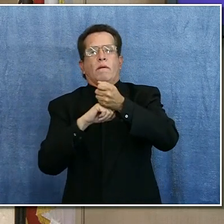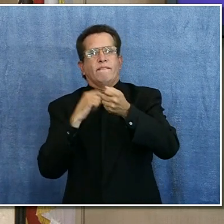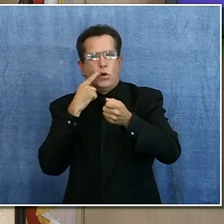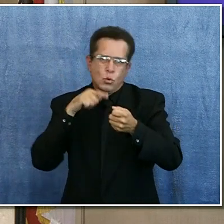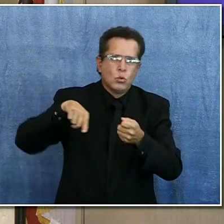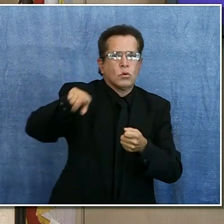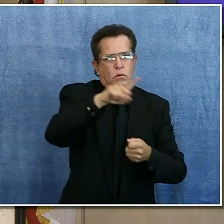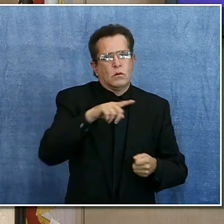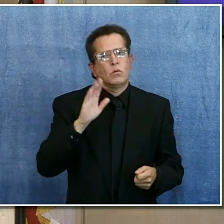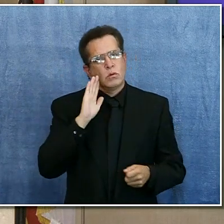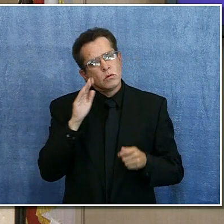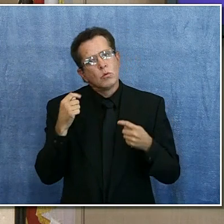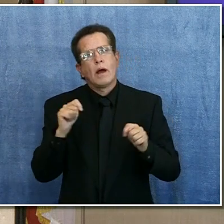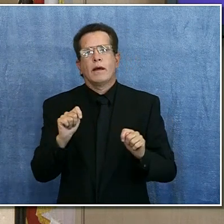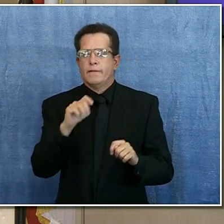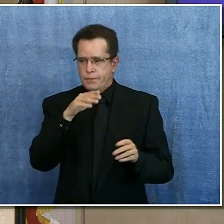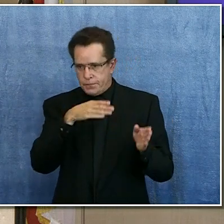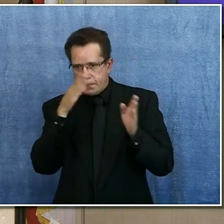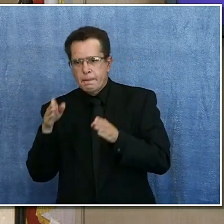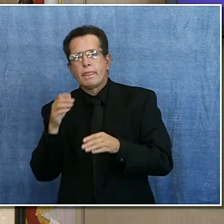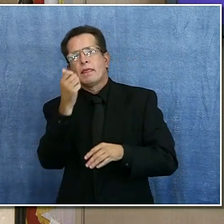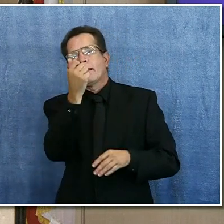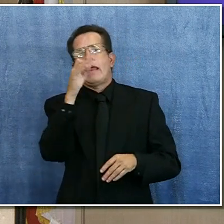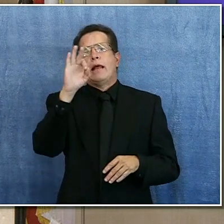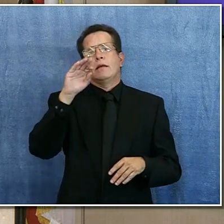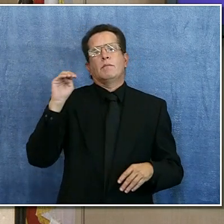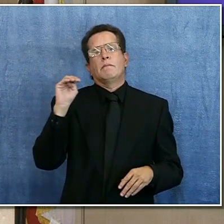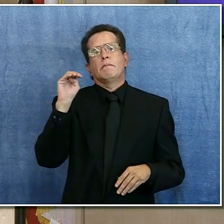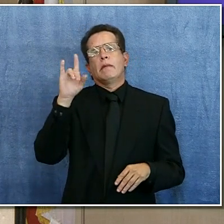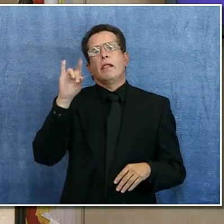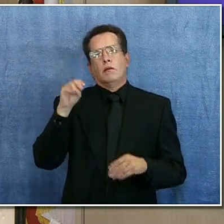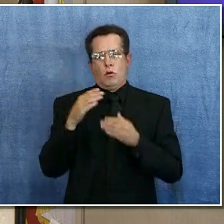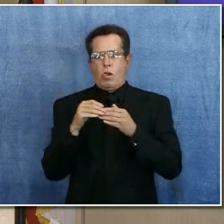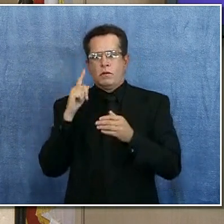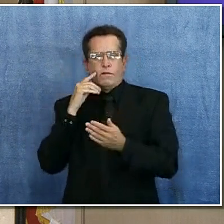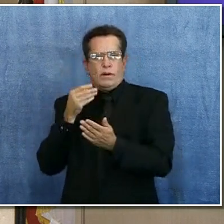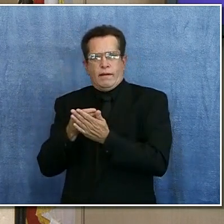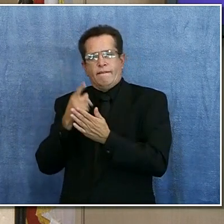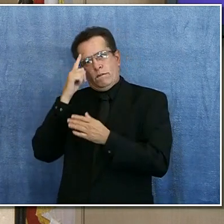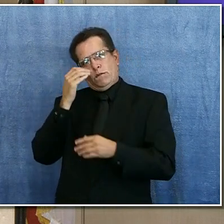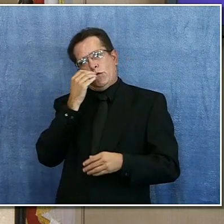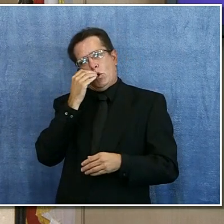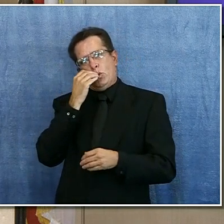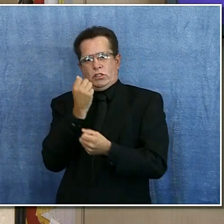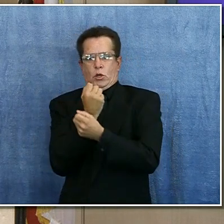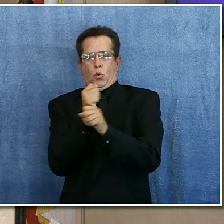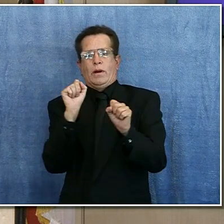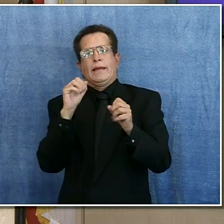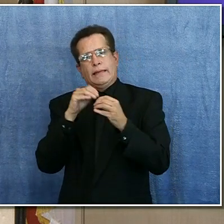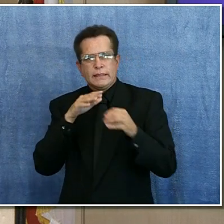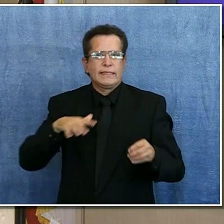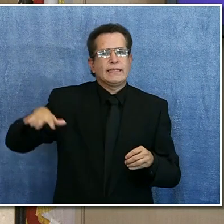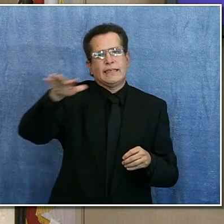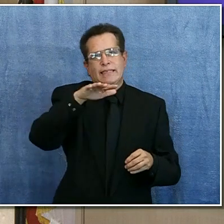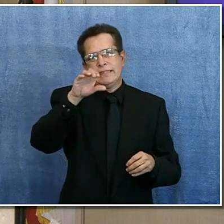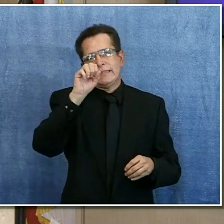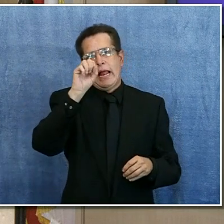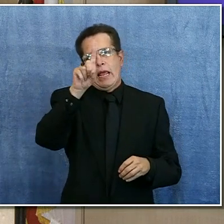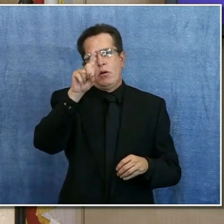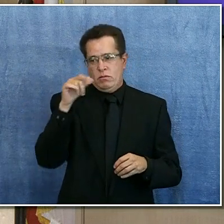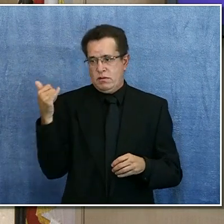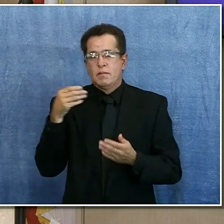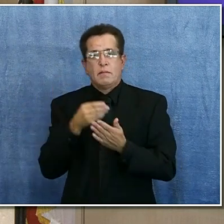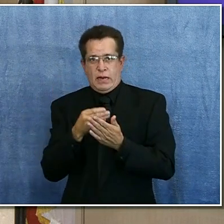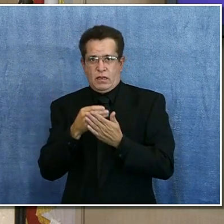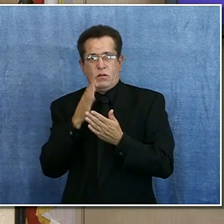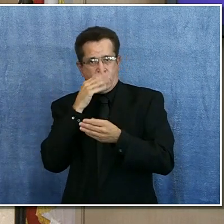In addition to that, we directed $19 million of CARES Act funding to support food security programs across San Diego County. The money will be